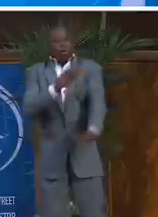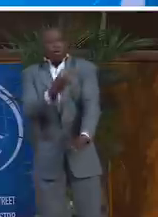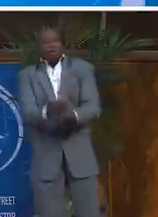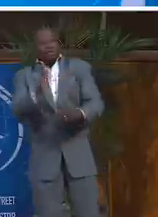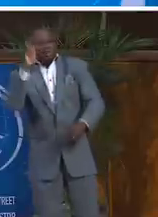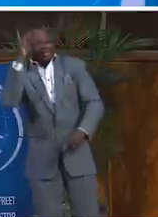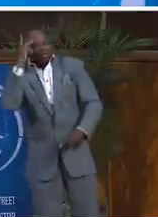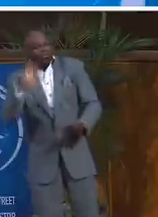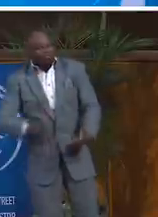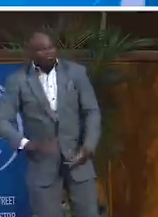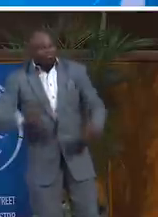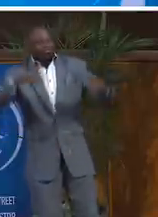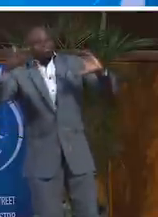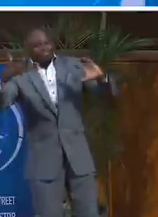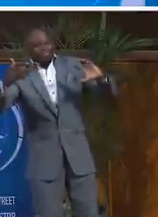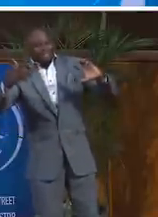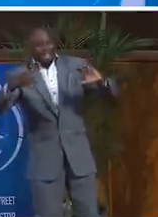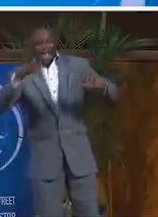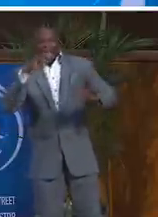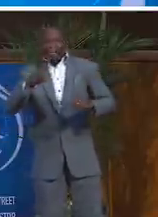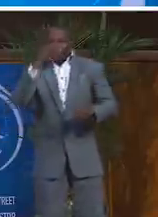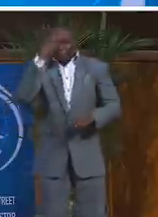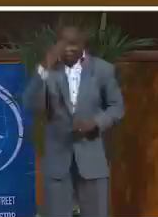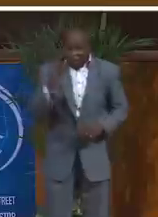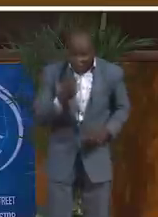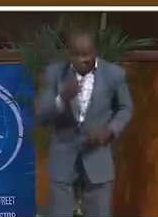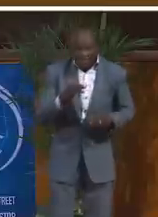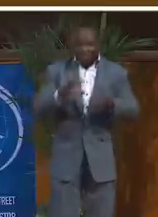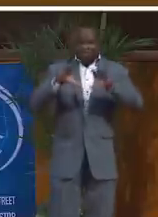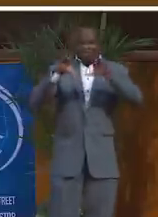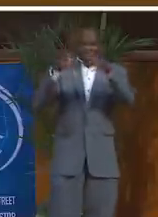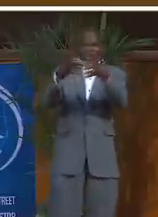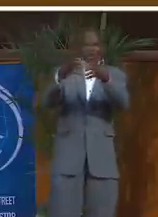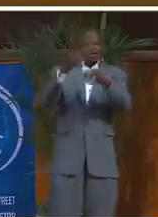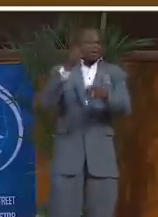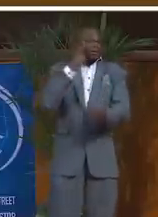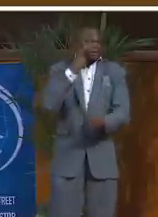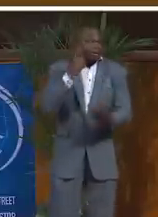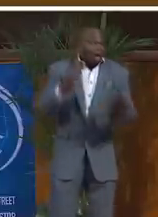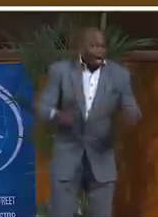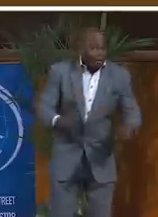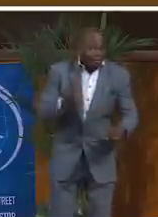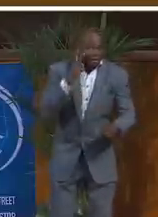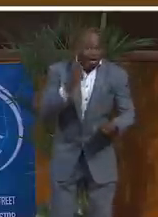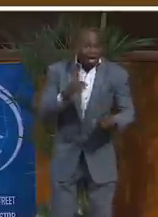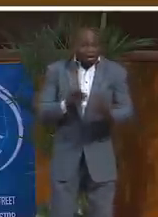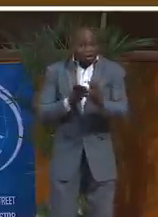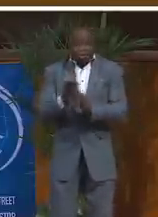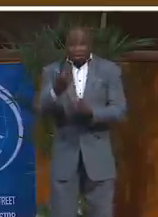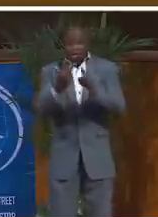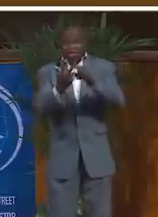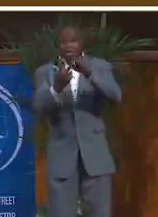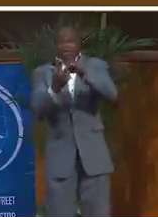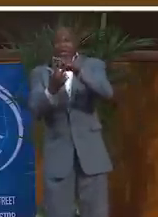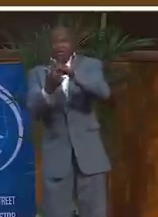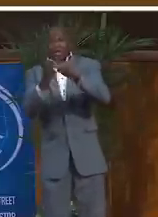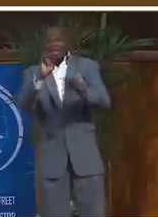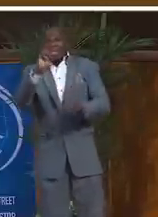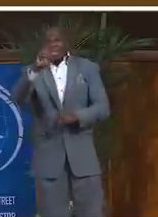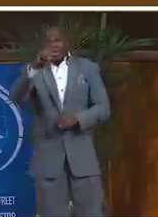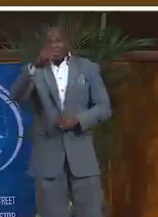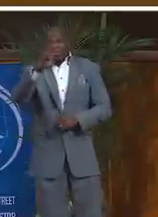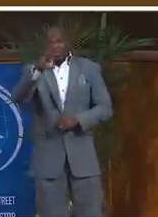political upheaval as the Roman Empire, watch this, goes through three emperors